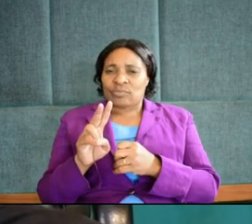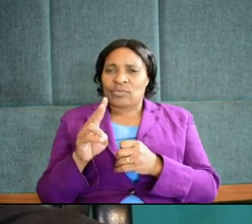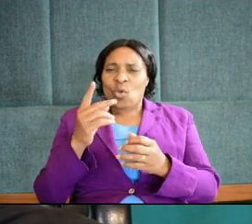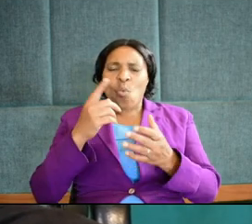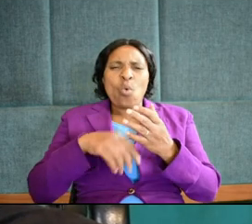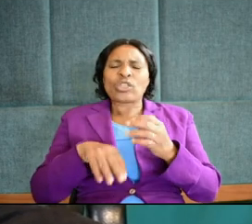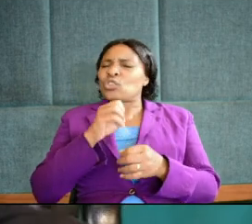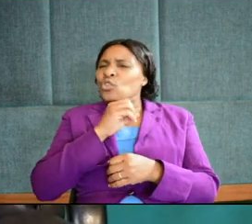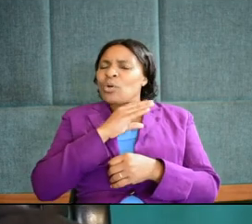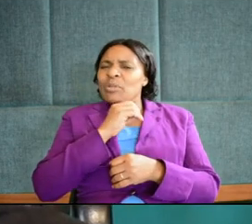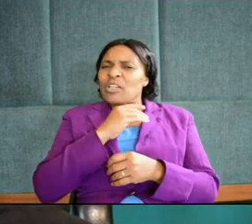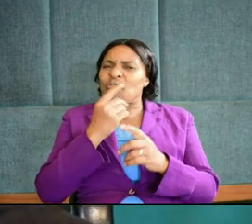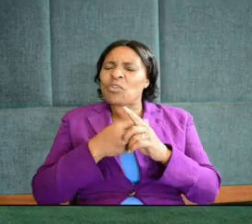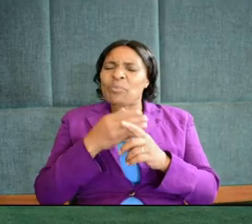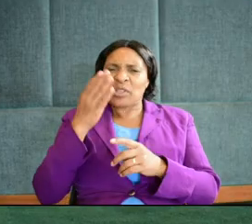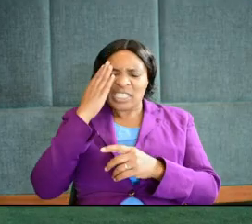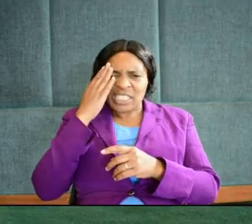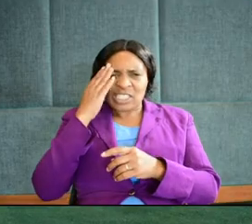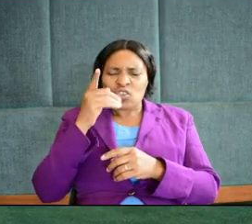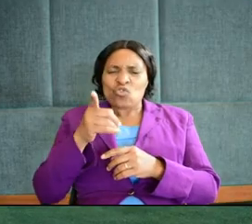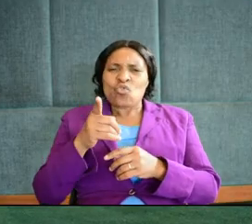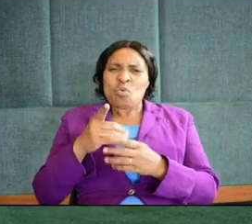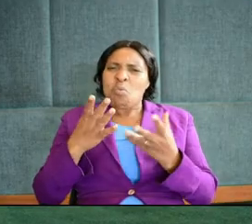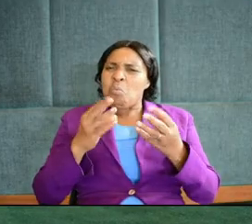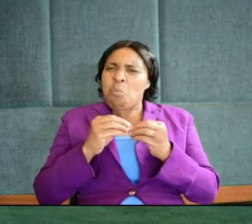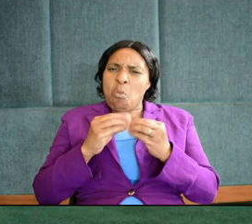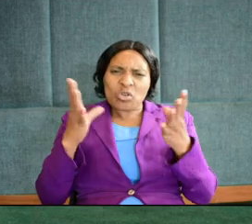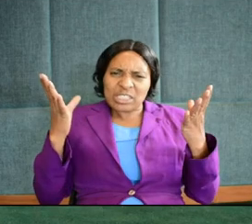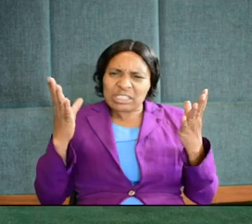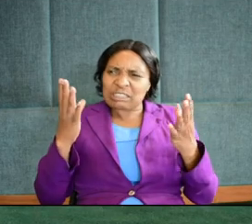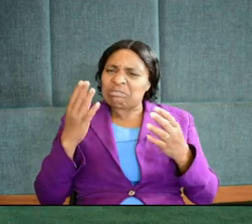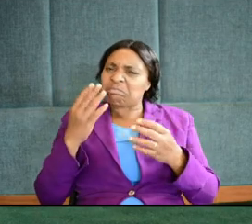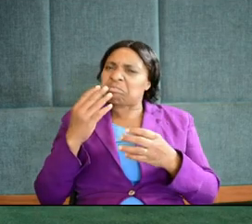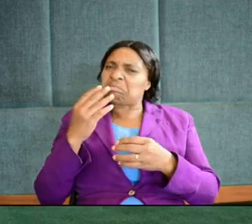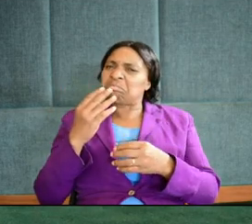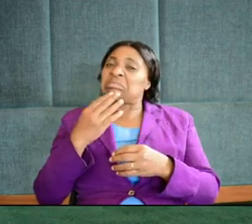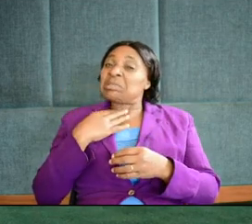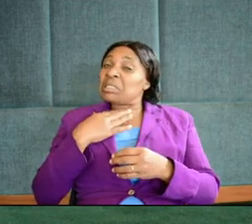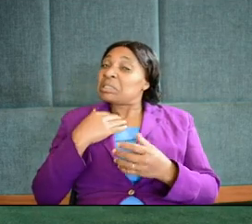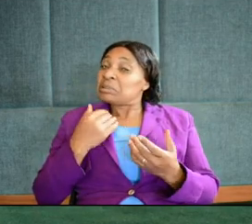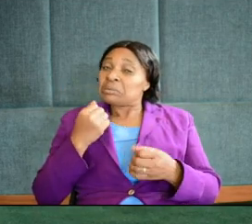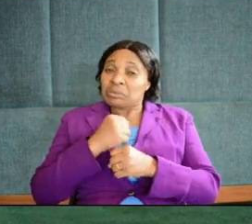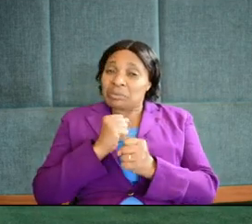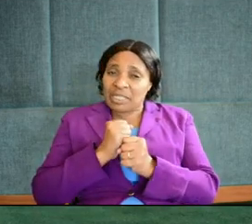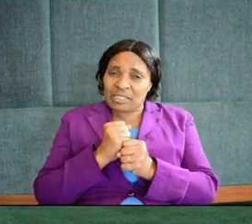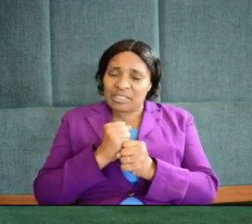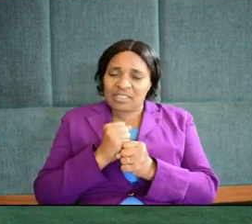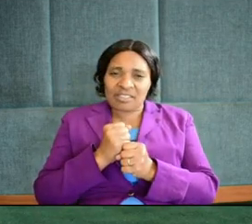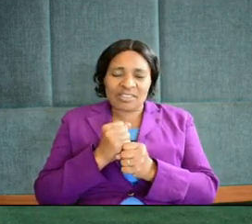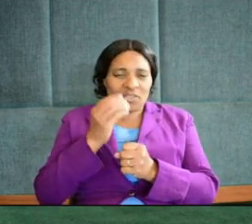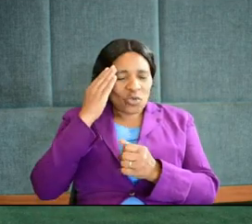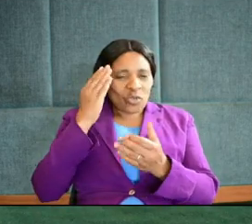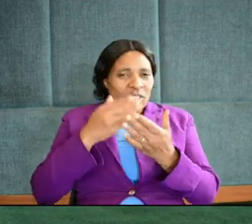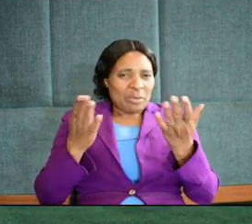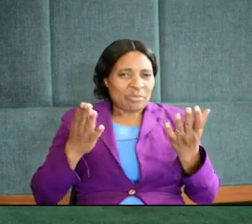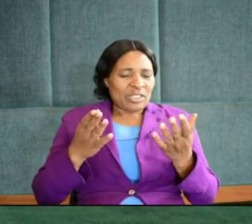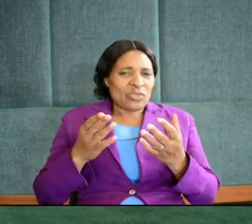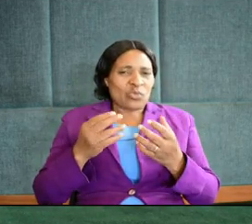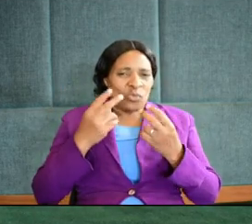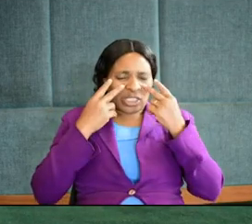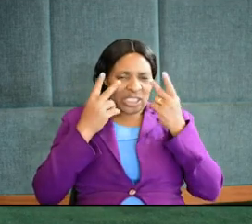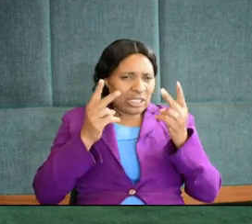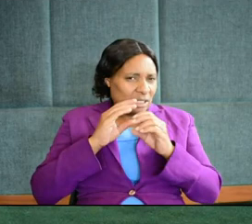What complaints from the Israelites are you most likely to make? You know, something we don't